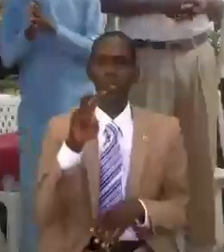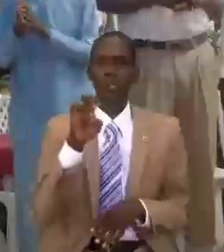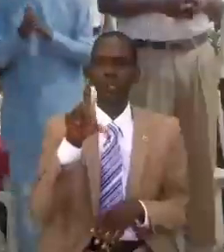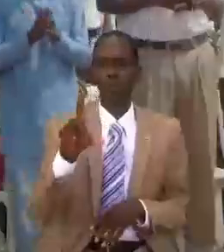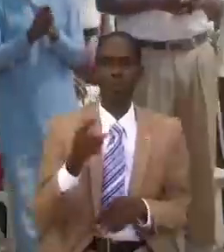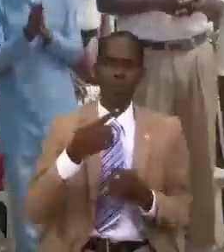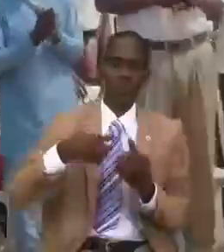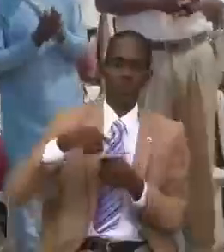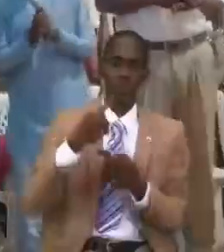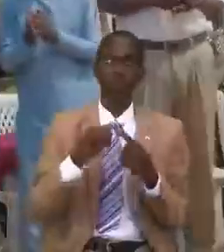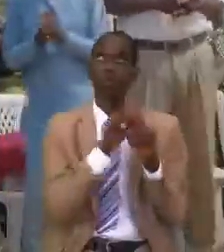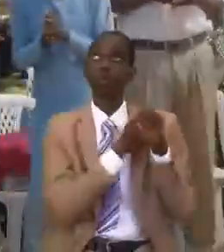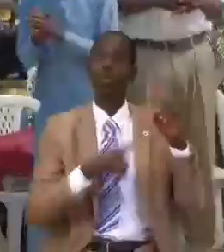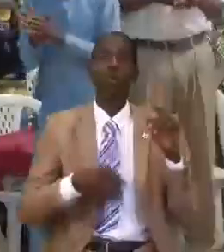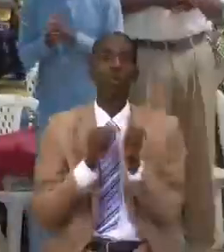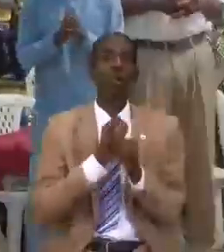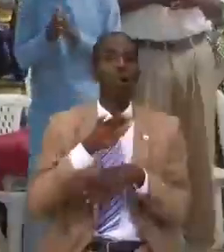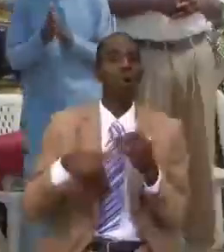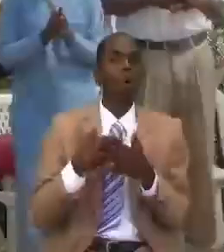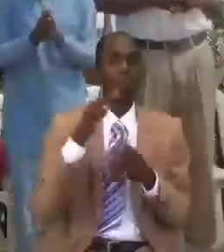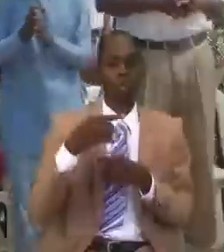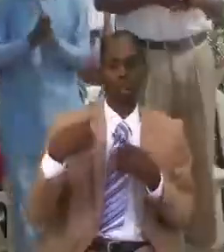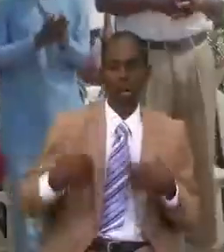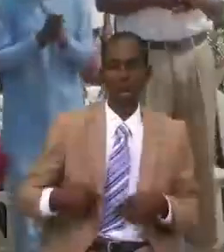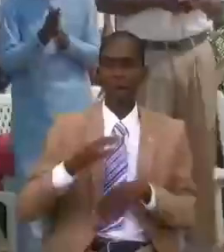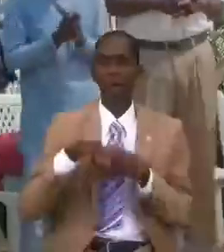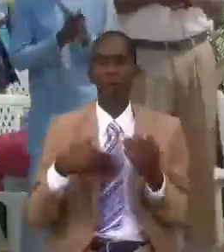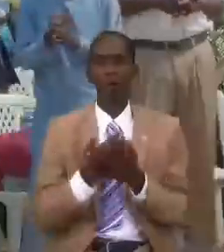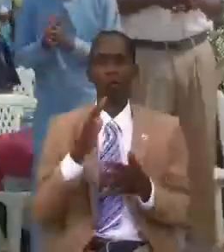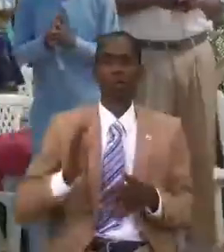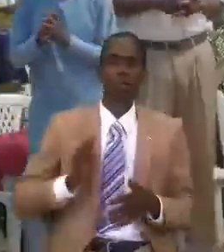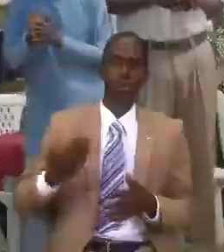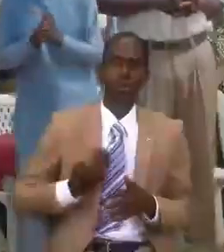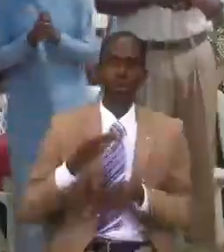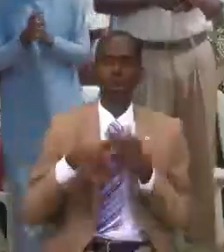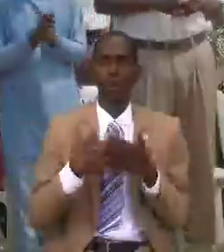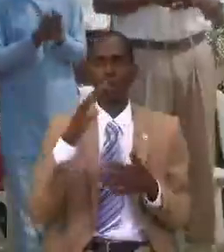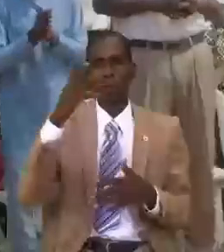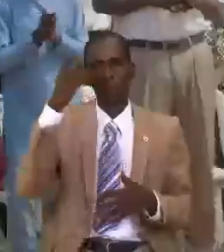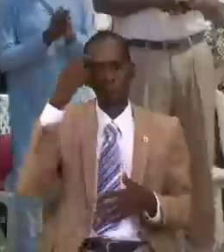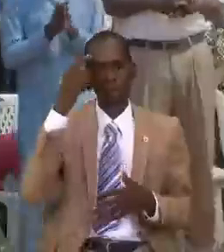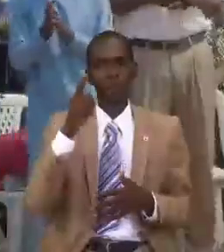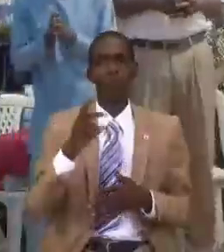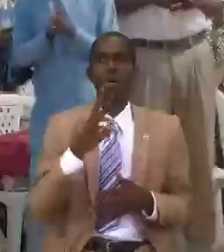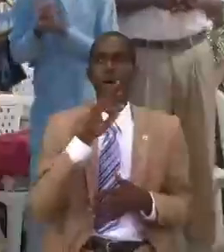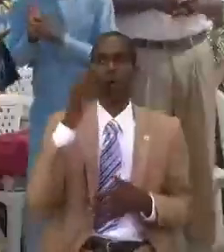all your mind. You belong to the Lord. Act that way.